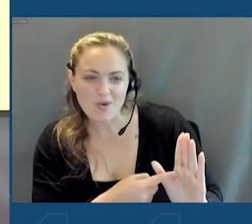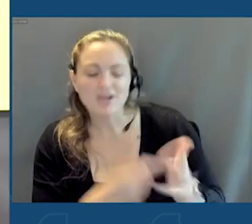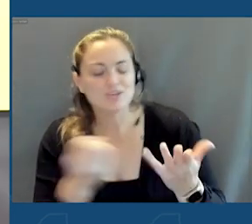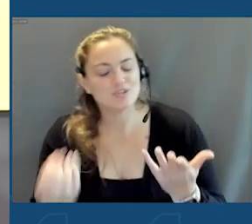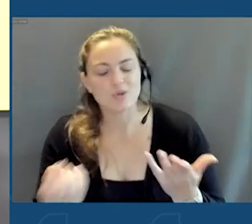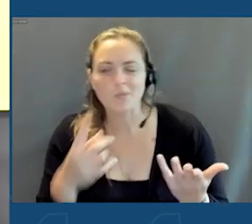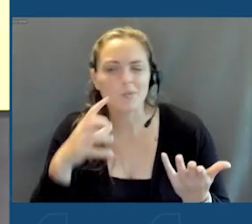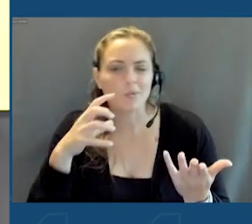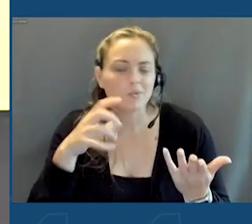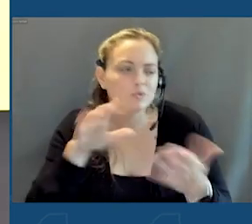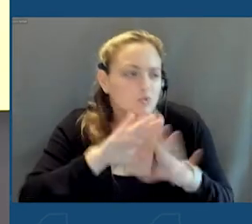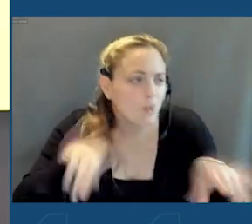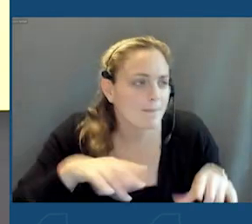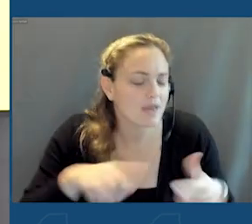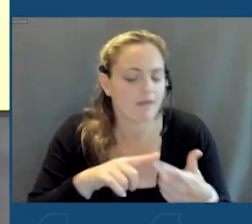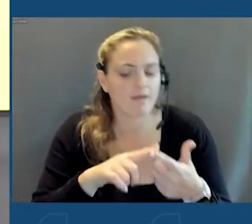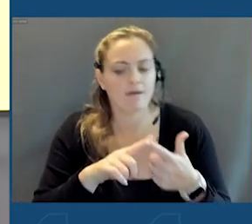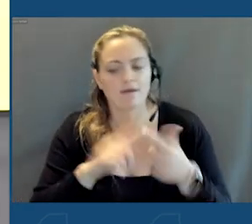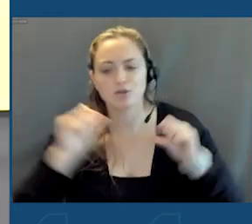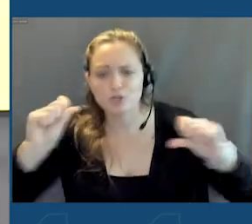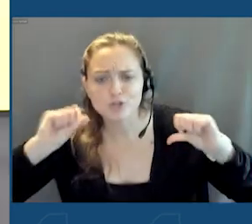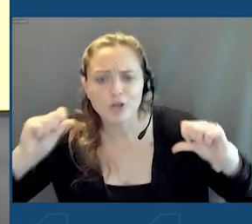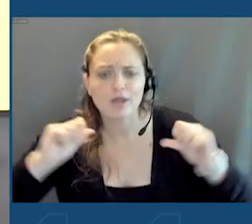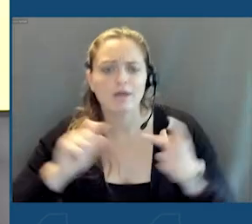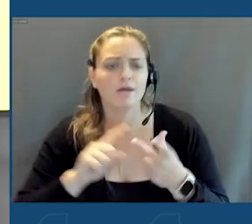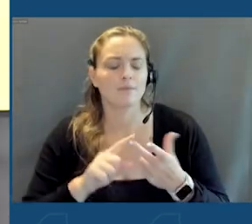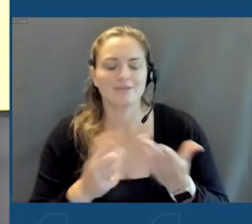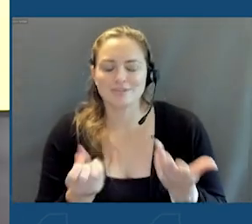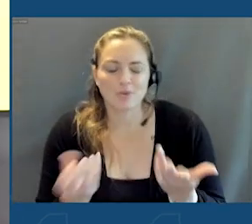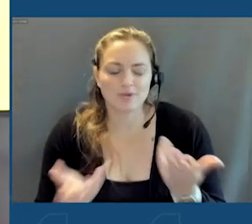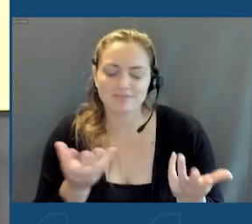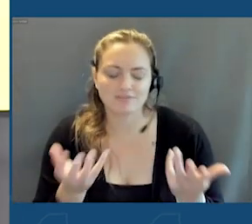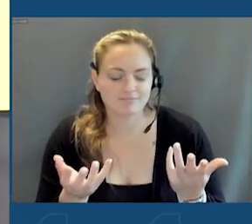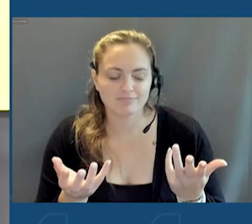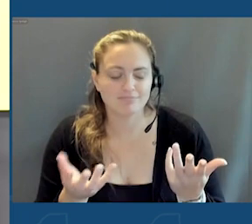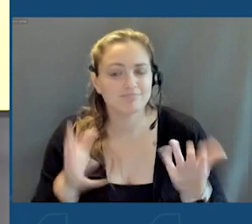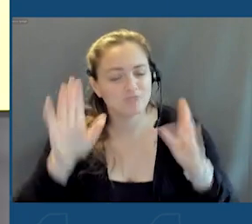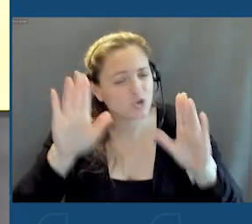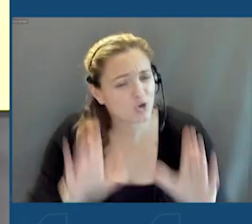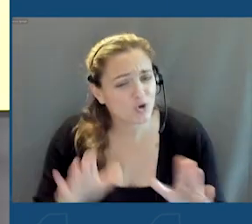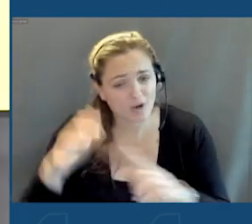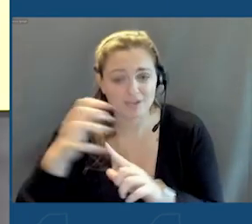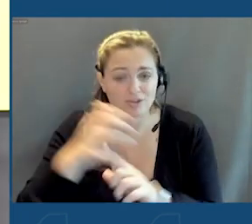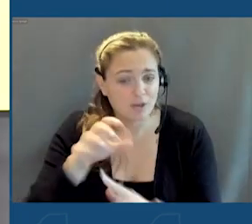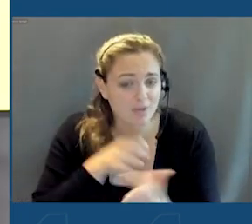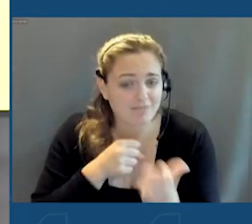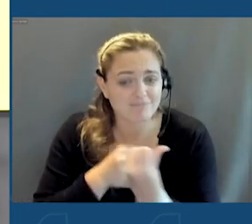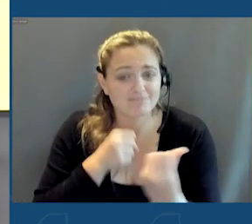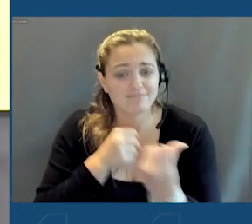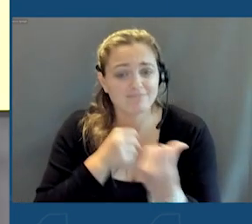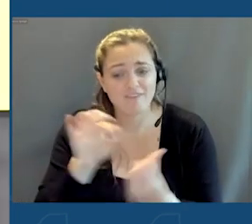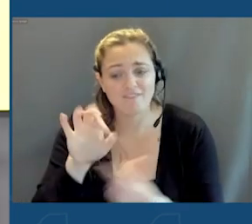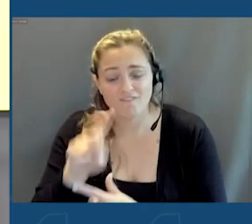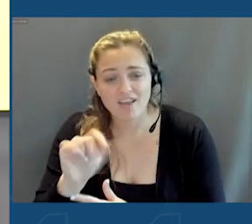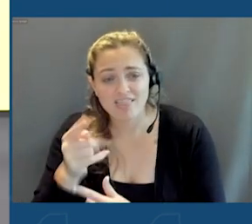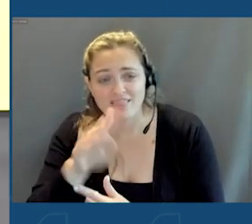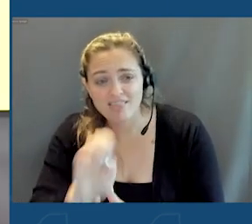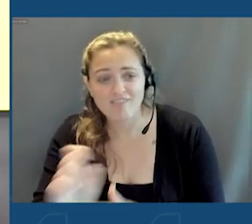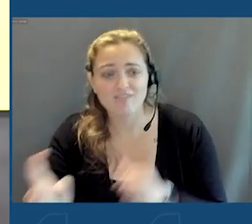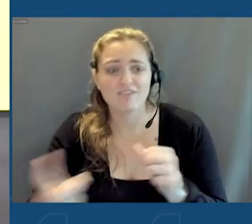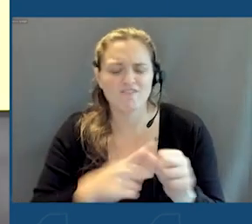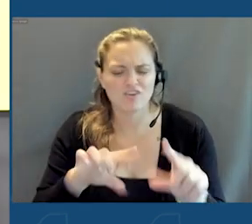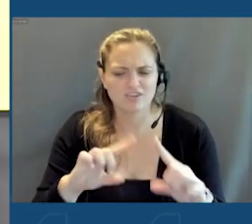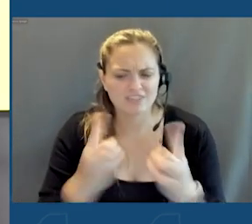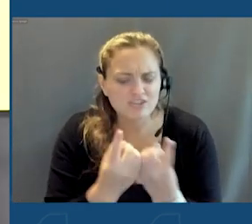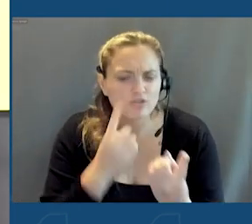Swimming pool, gymnasium. So your great champion, Fred Thiel from the 1st District, says he's going to bring